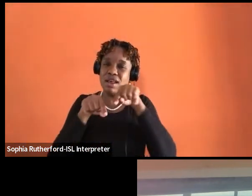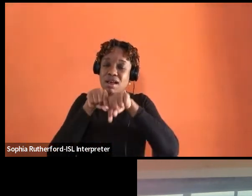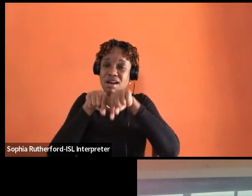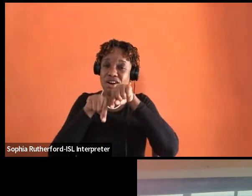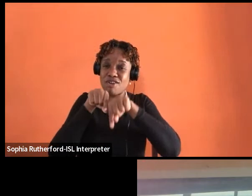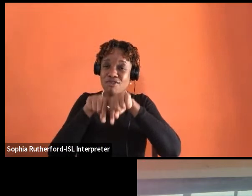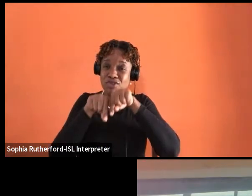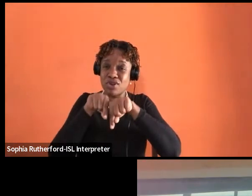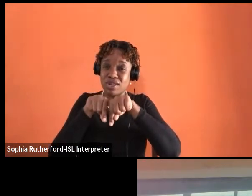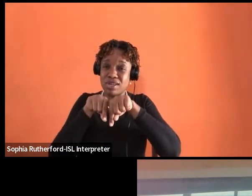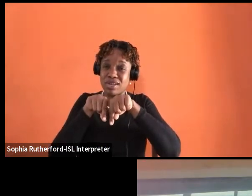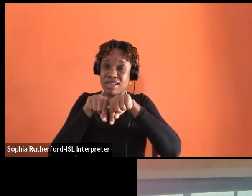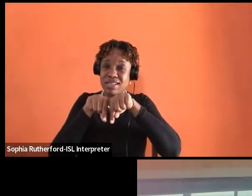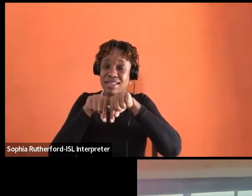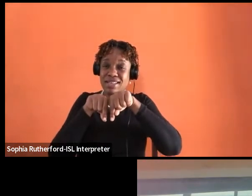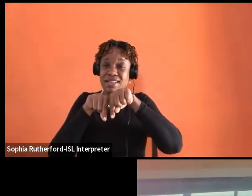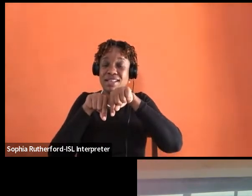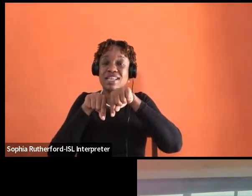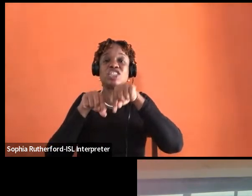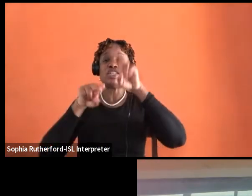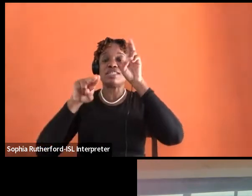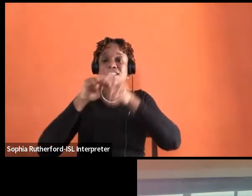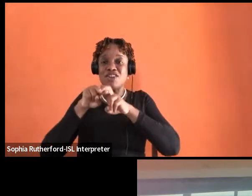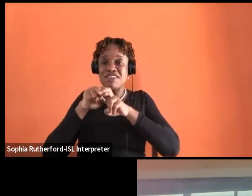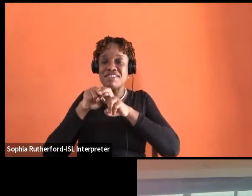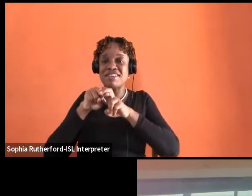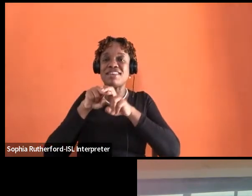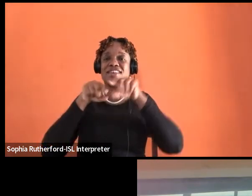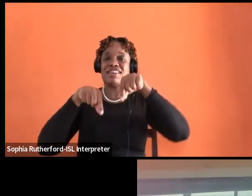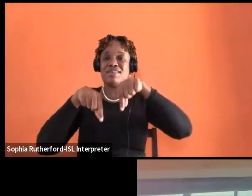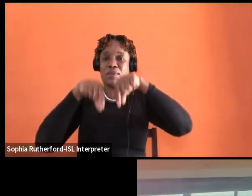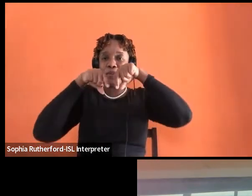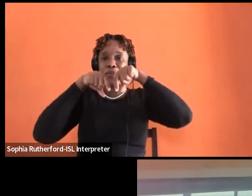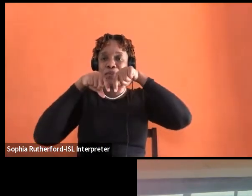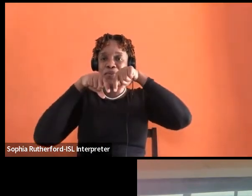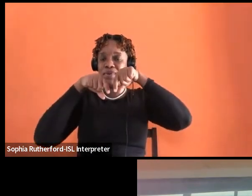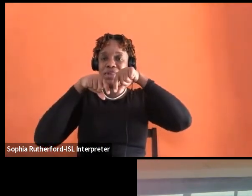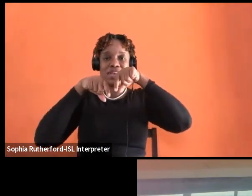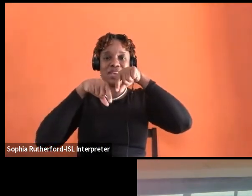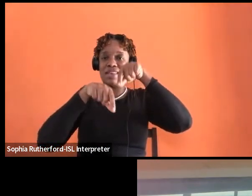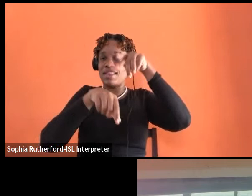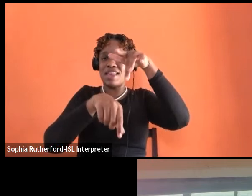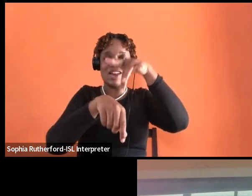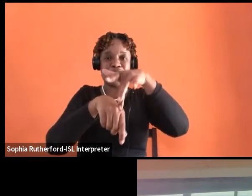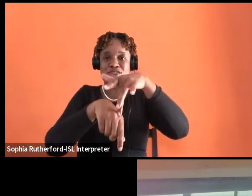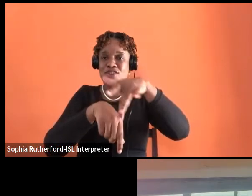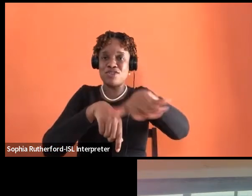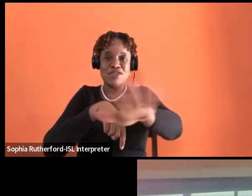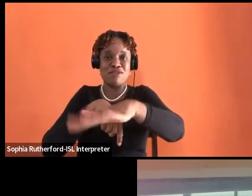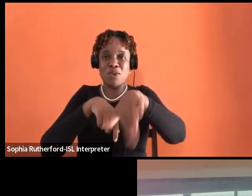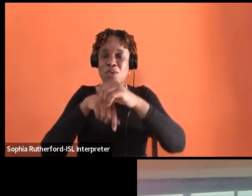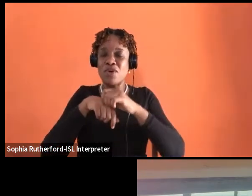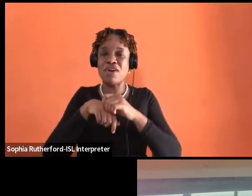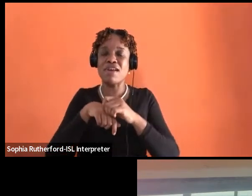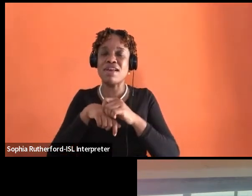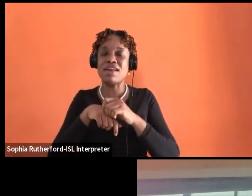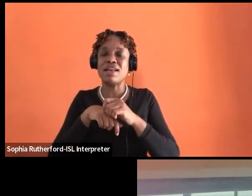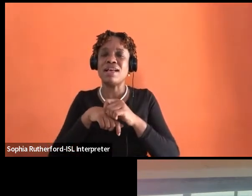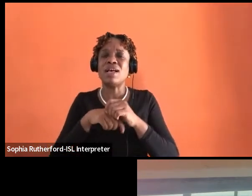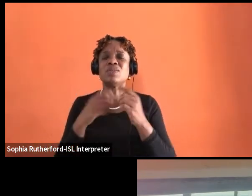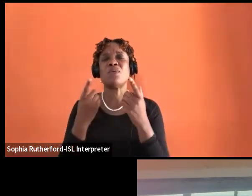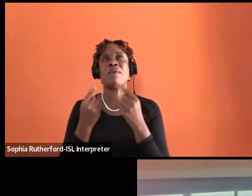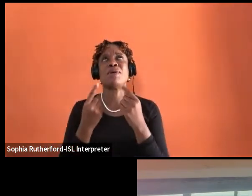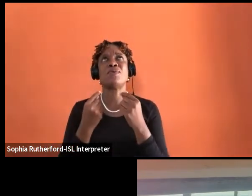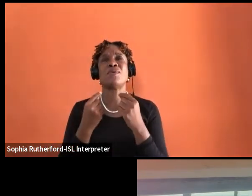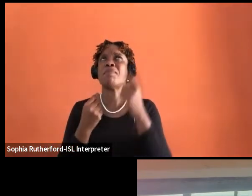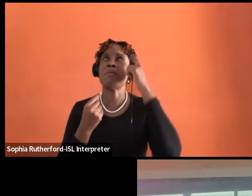ground in the chair she was sitting. So I had to improvise something, a log or something. I don't remember what I